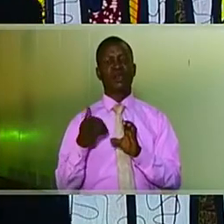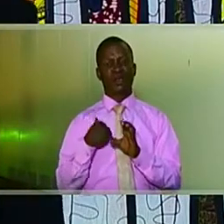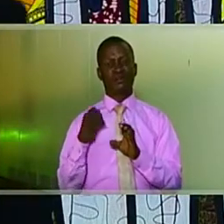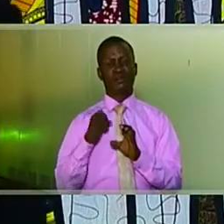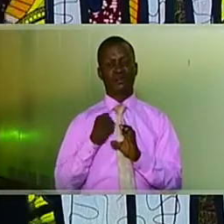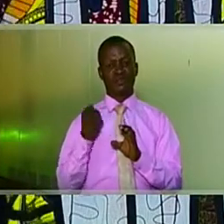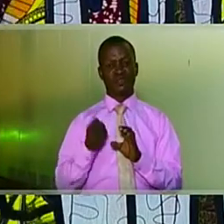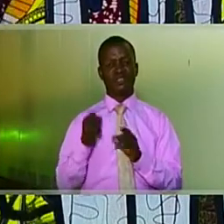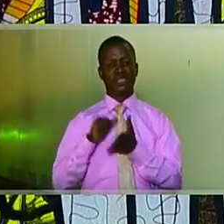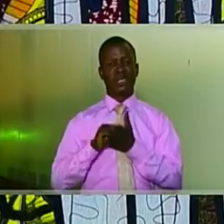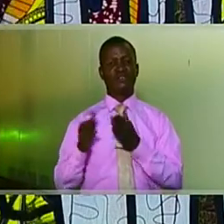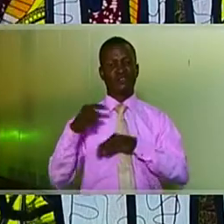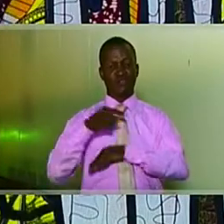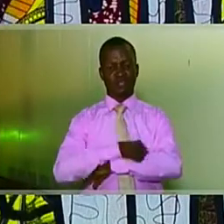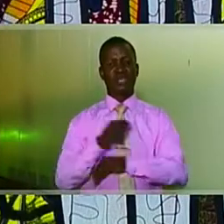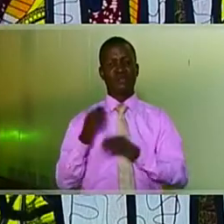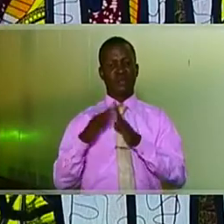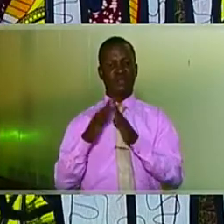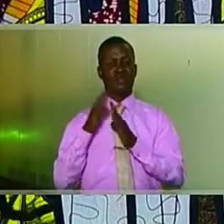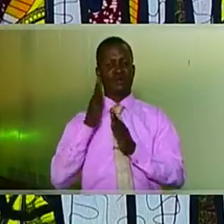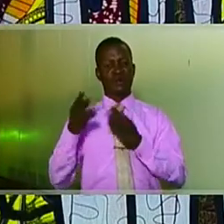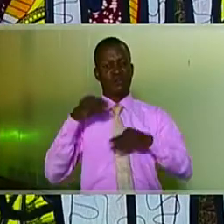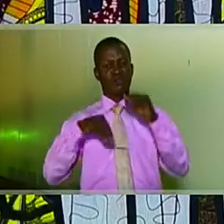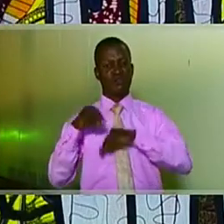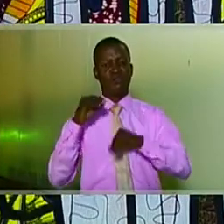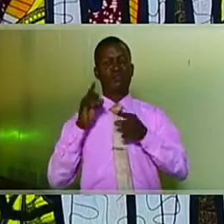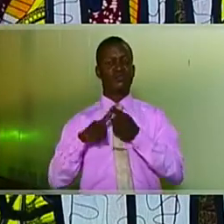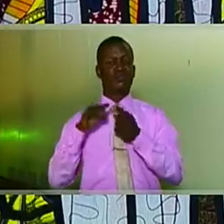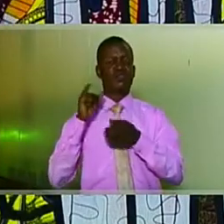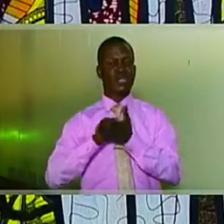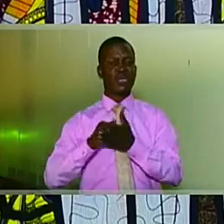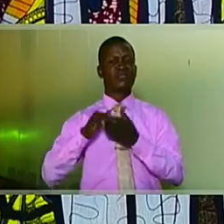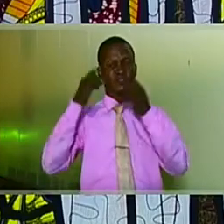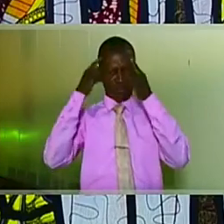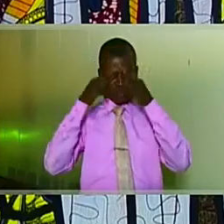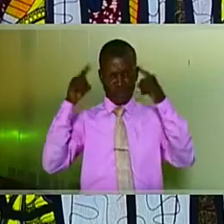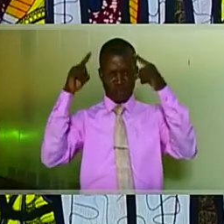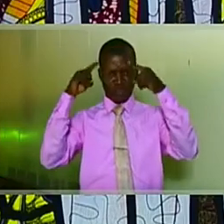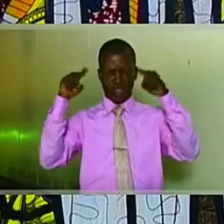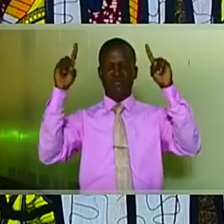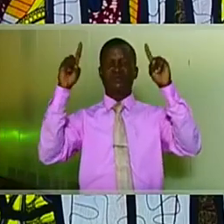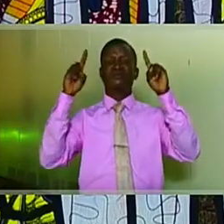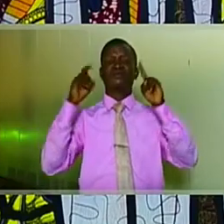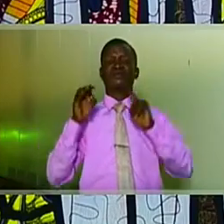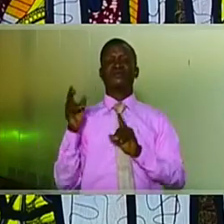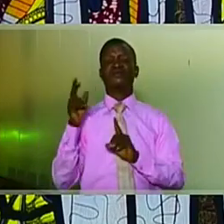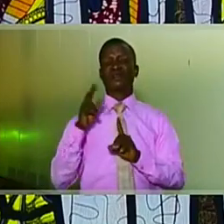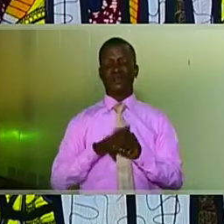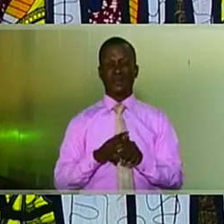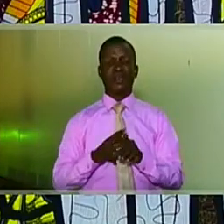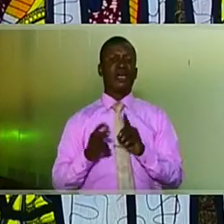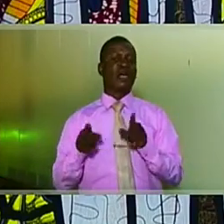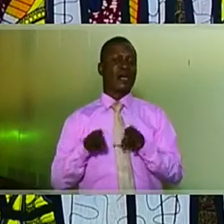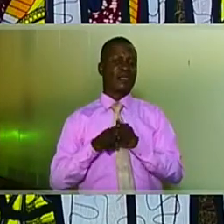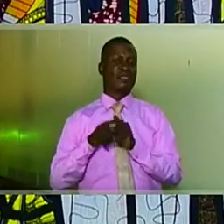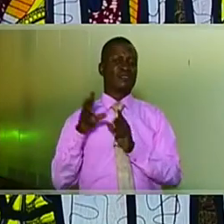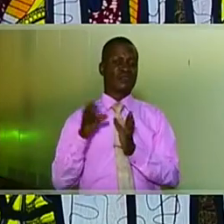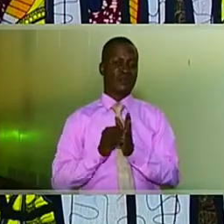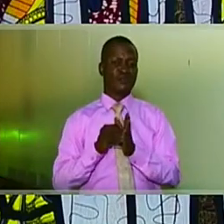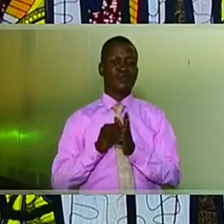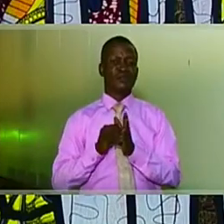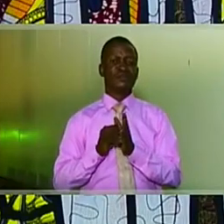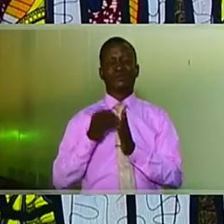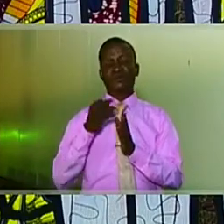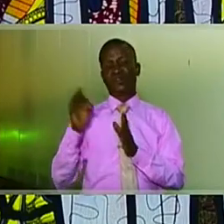today's town hall will contribute to the debate and to a successful conclusion of the process. At the invitation of the federal government,